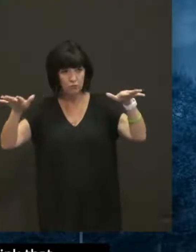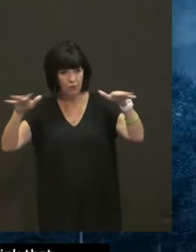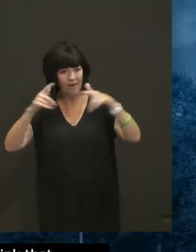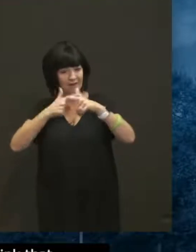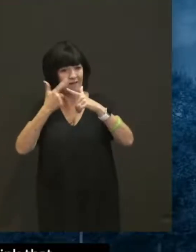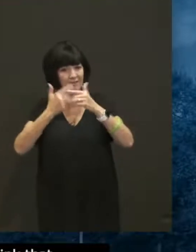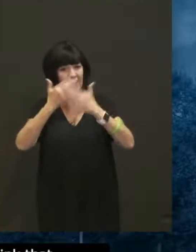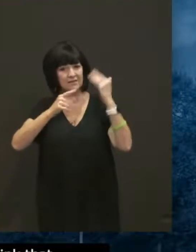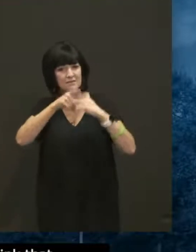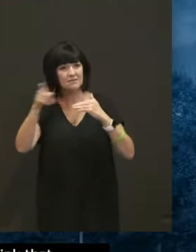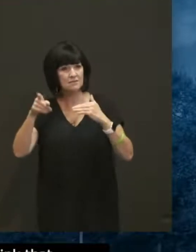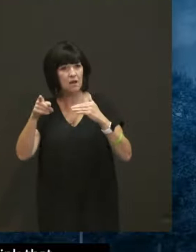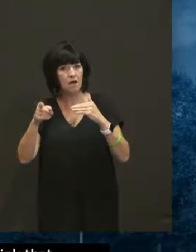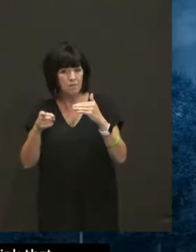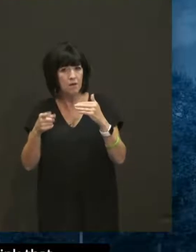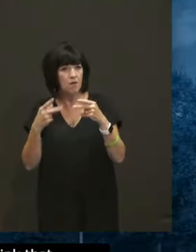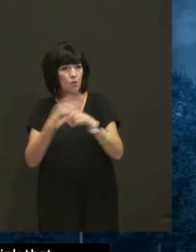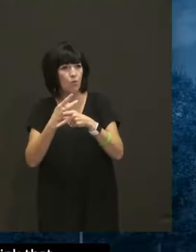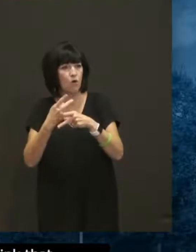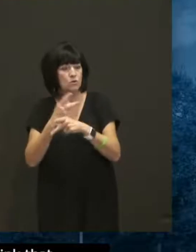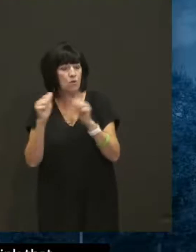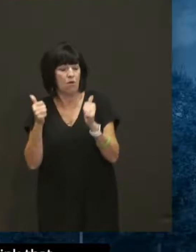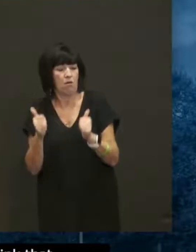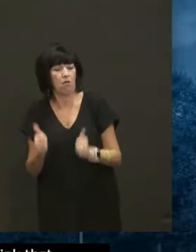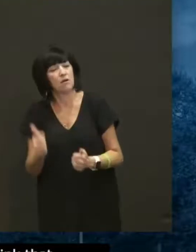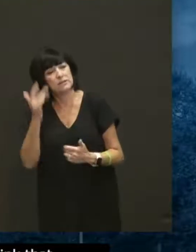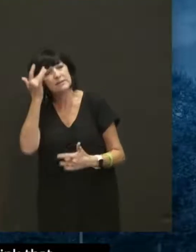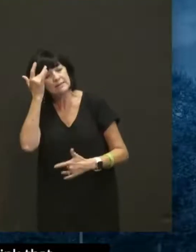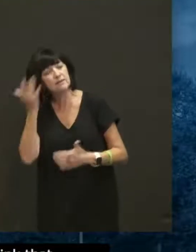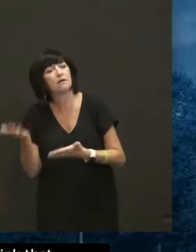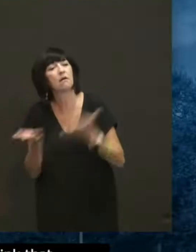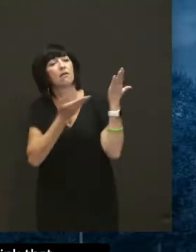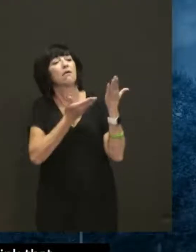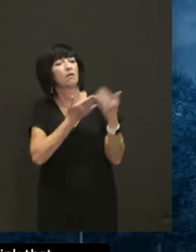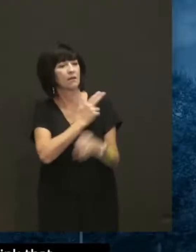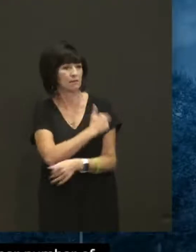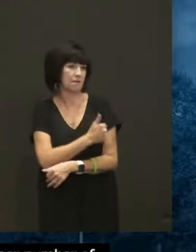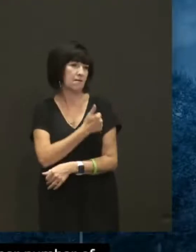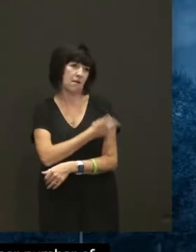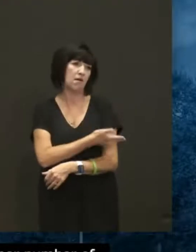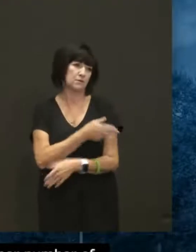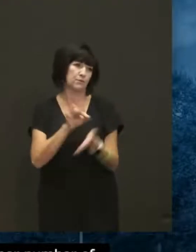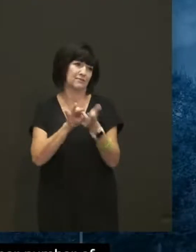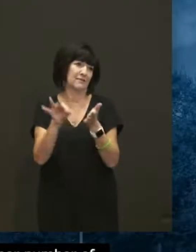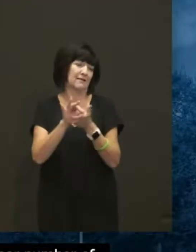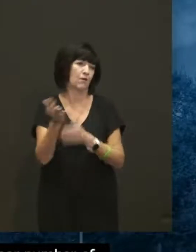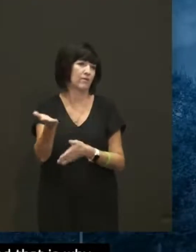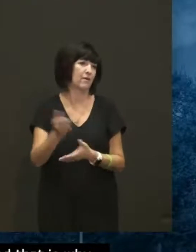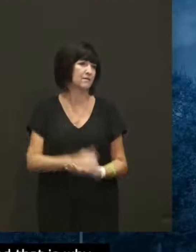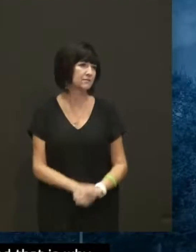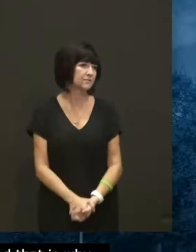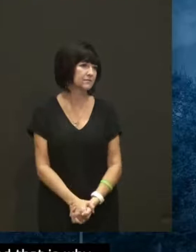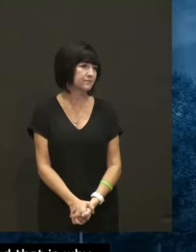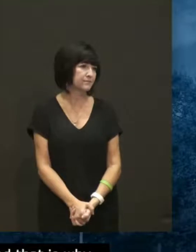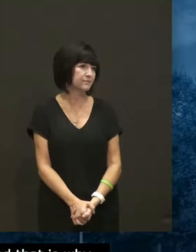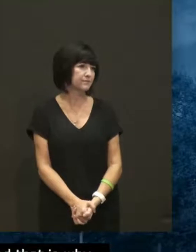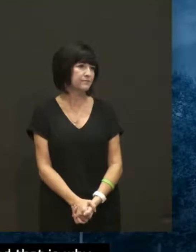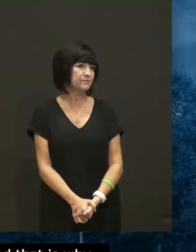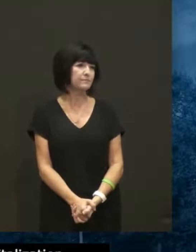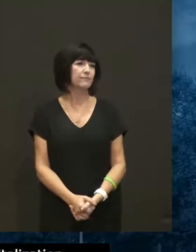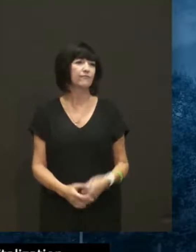why we now have higher numbers of individuals who are hospitalized. So,